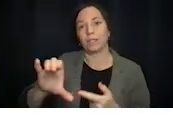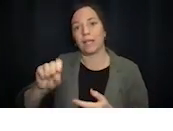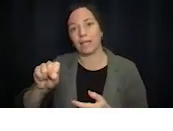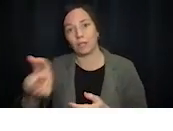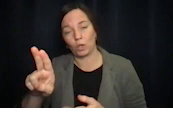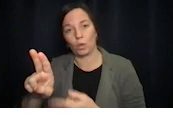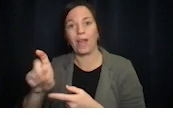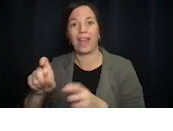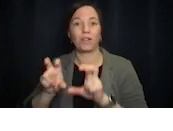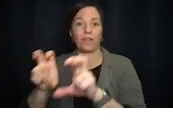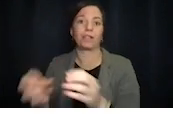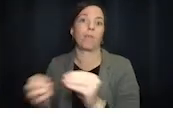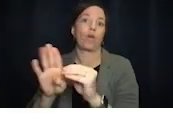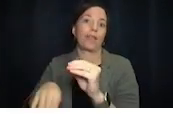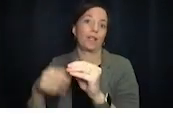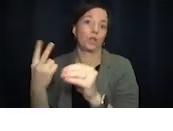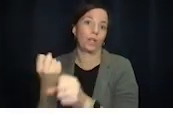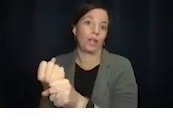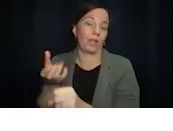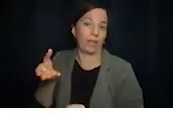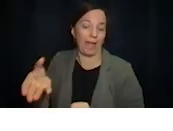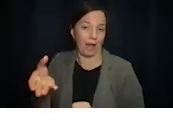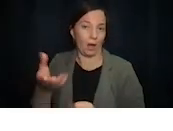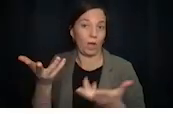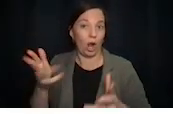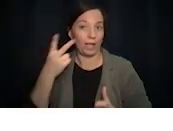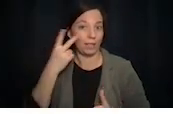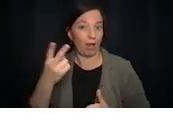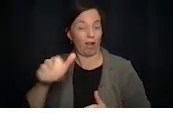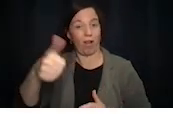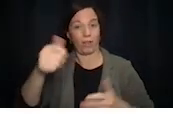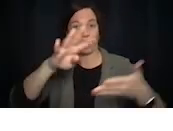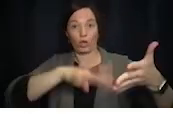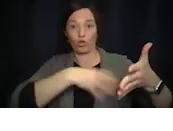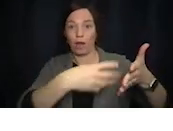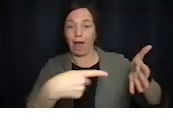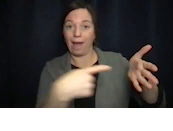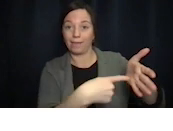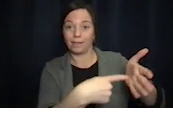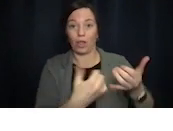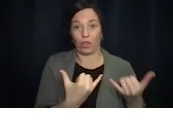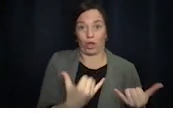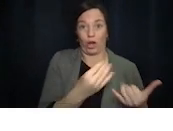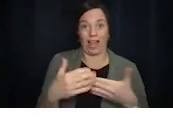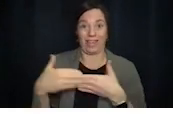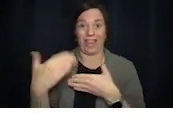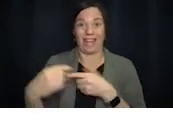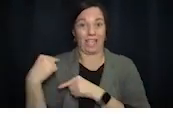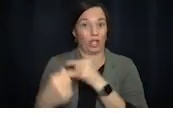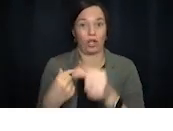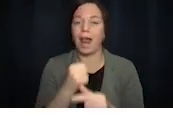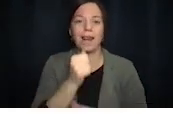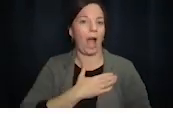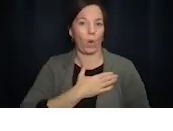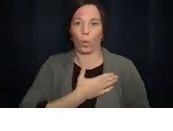to invest more than 2 years. And as we saw in the previous graphics, the current and next generation of students is not willing